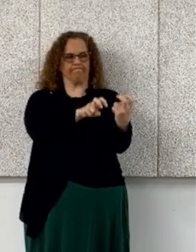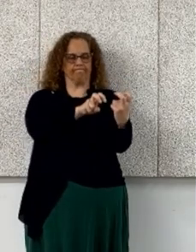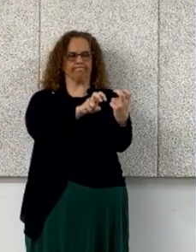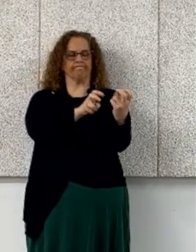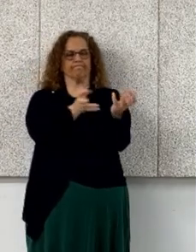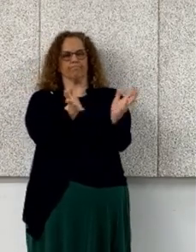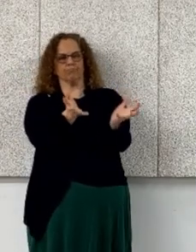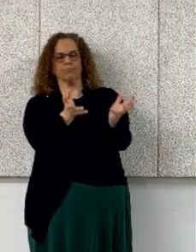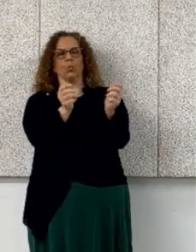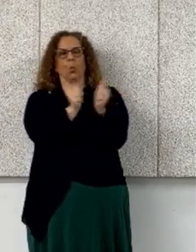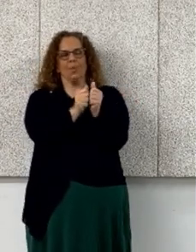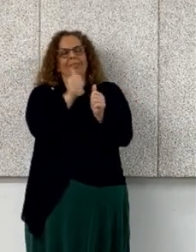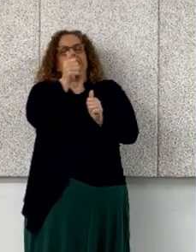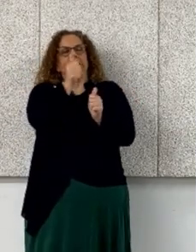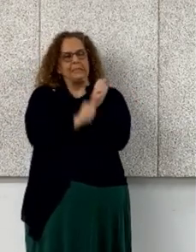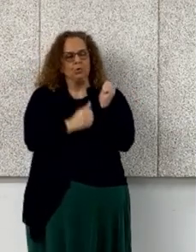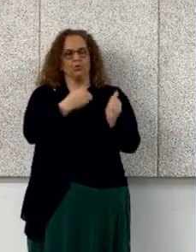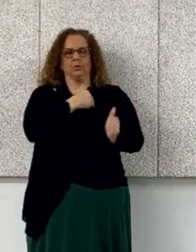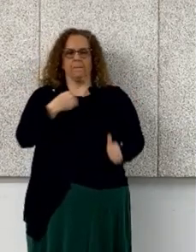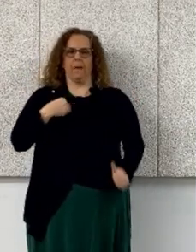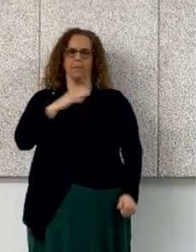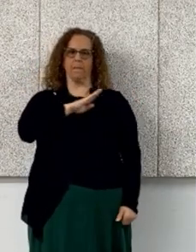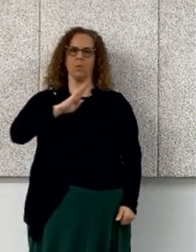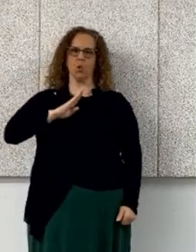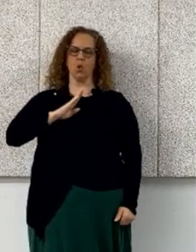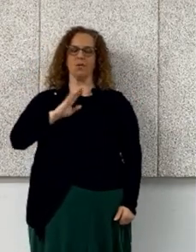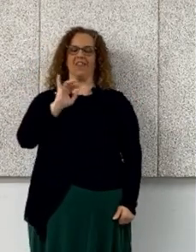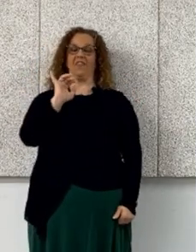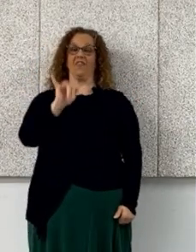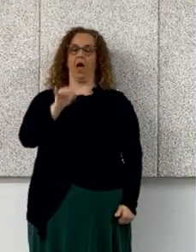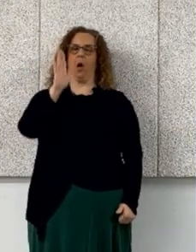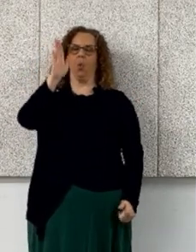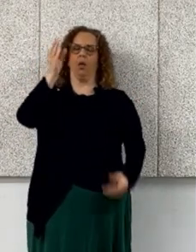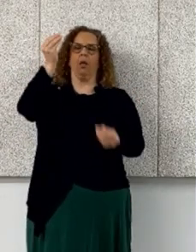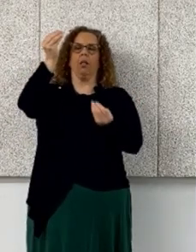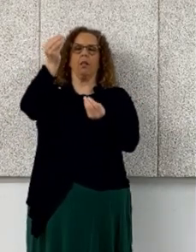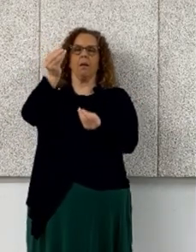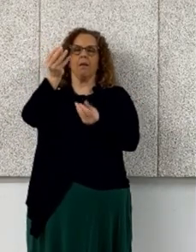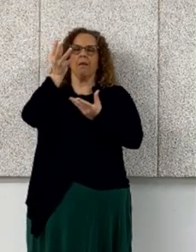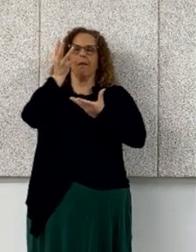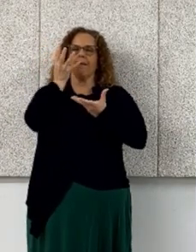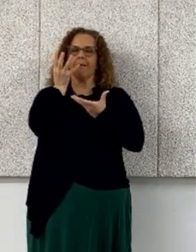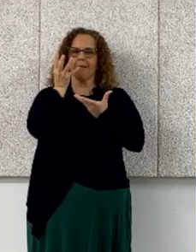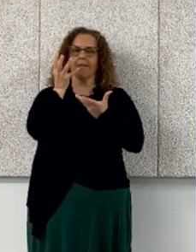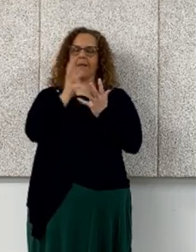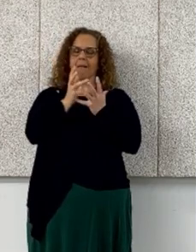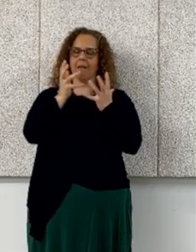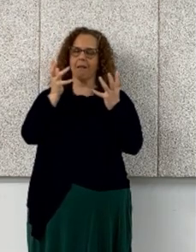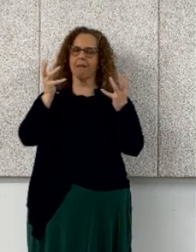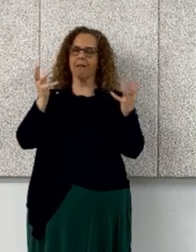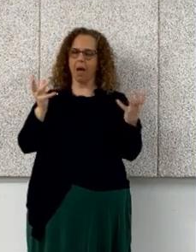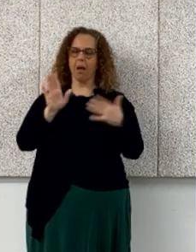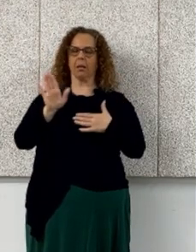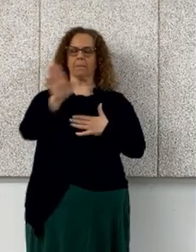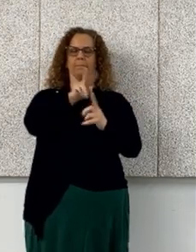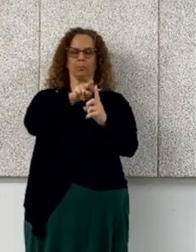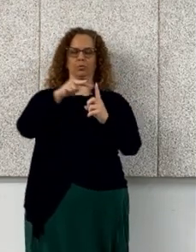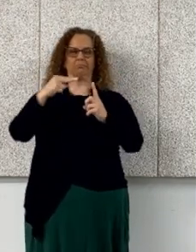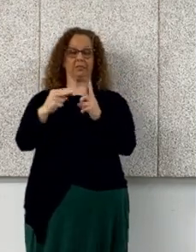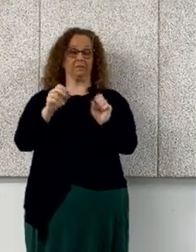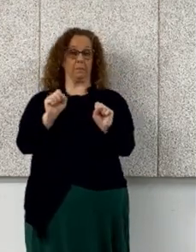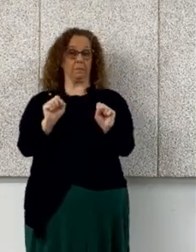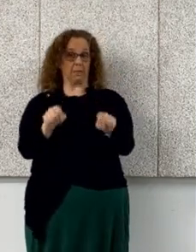board as possible, because it really will tell you a lot about a certain perspective on what's